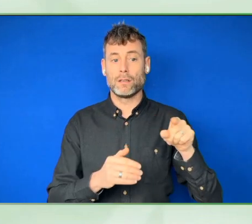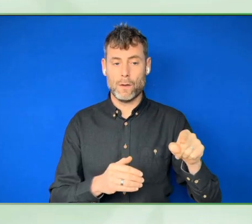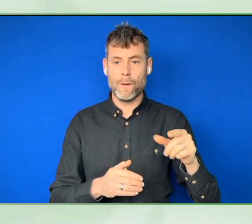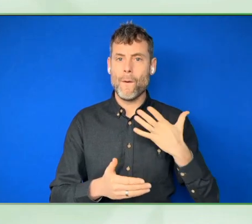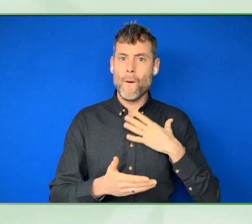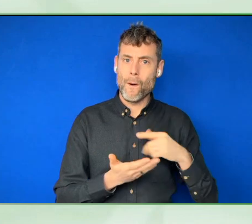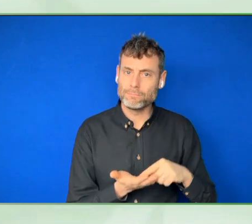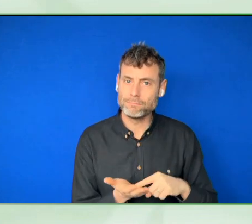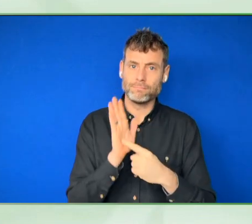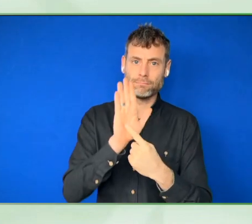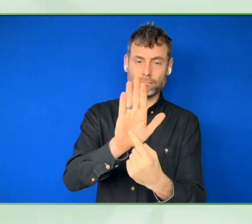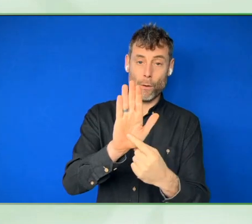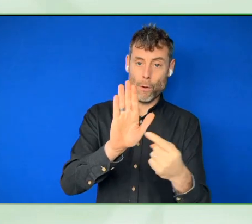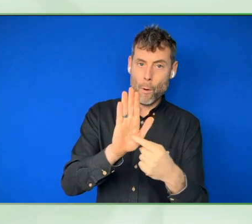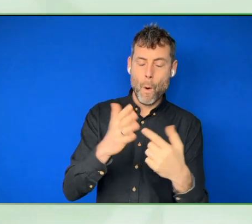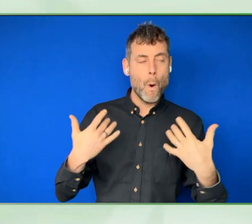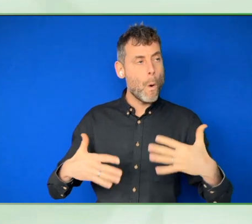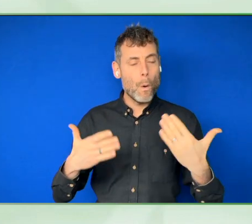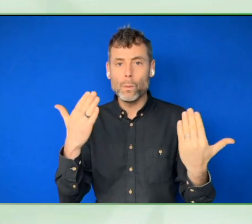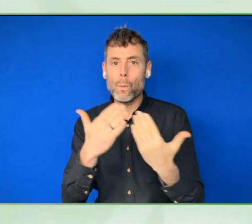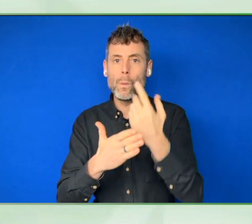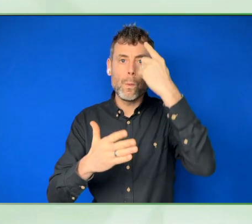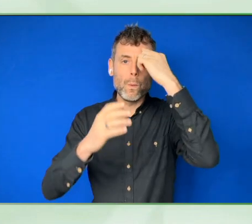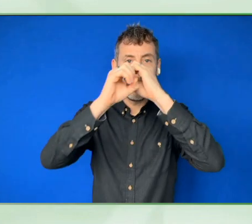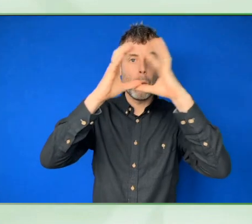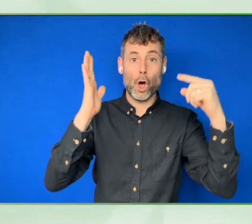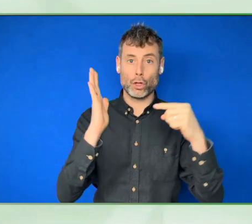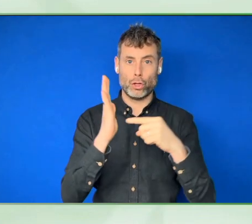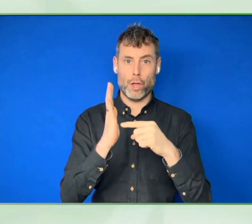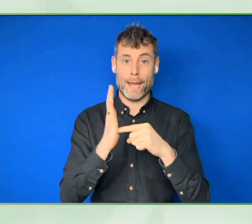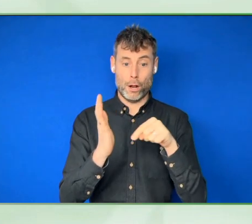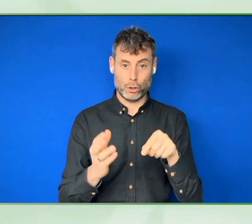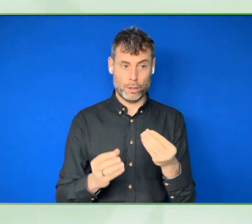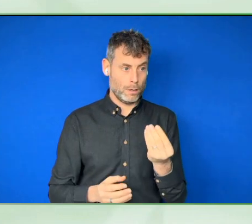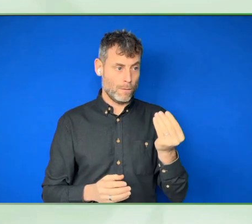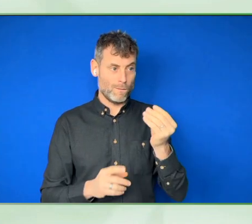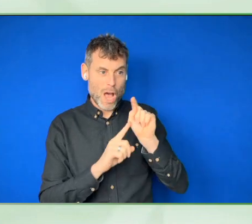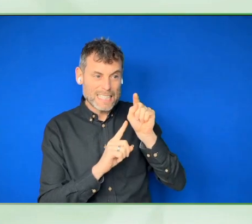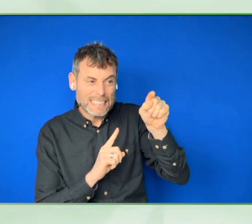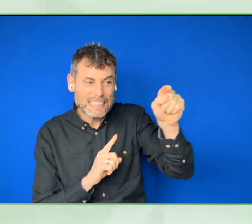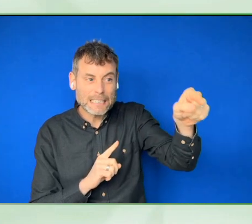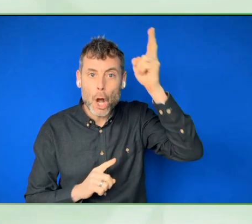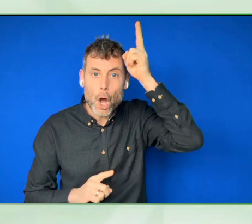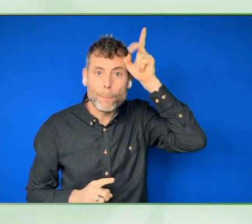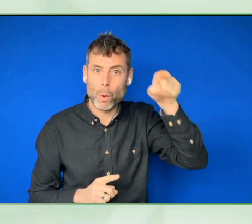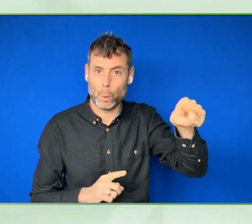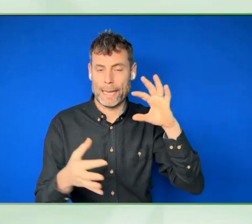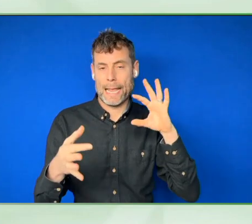very innovative to rural and remote parts of Peru to help overcome barriers to